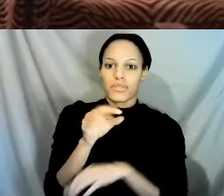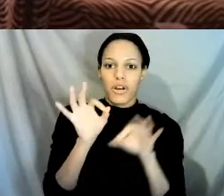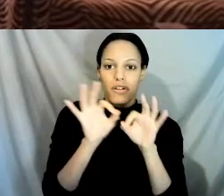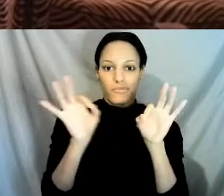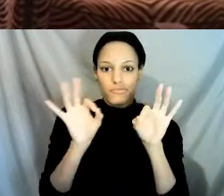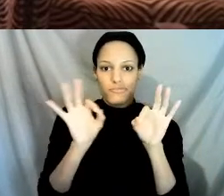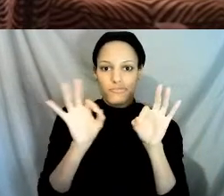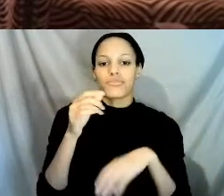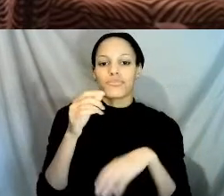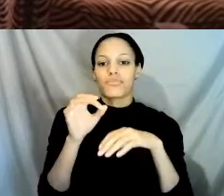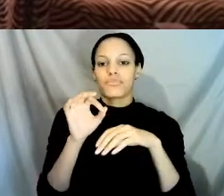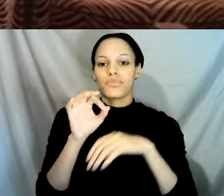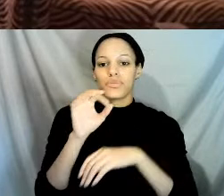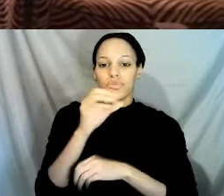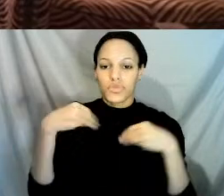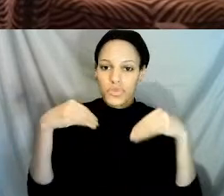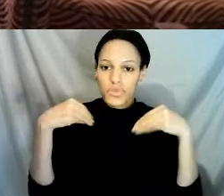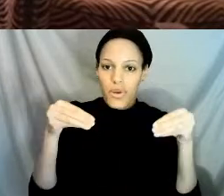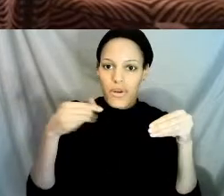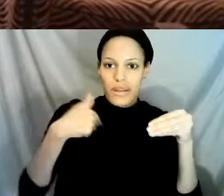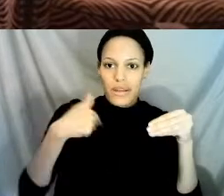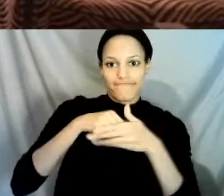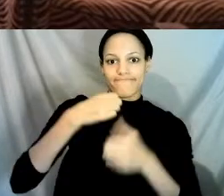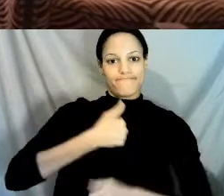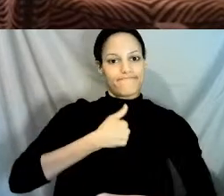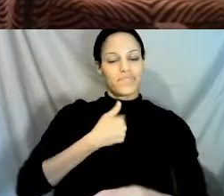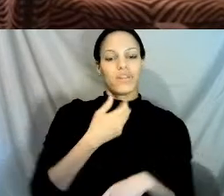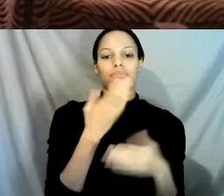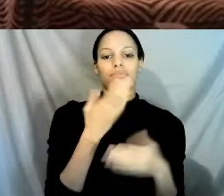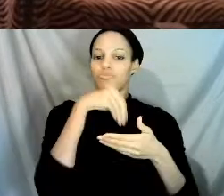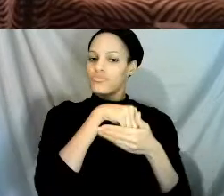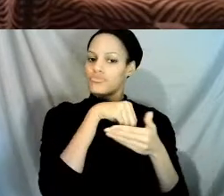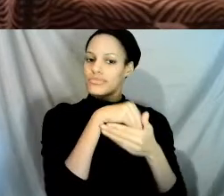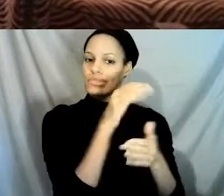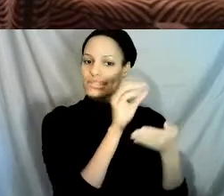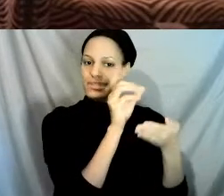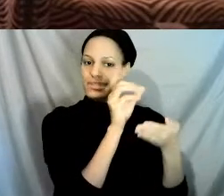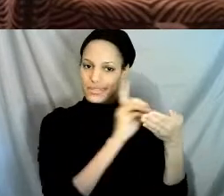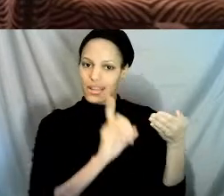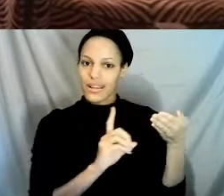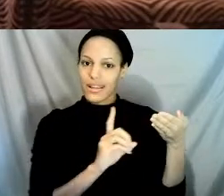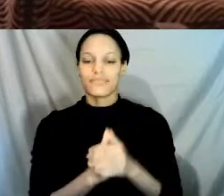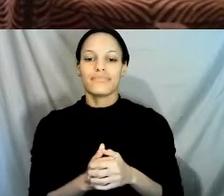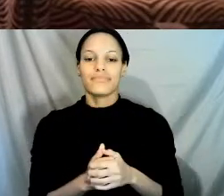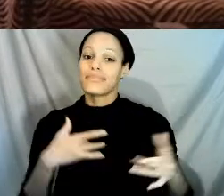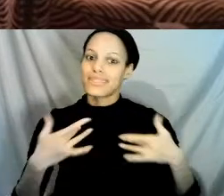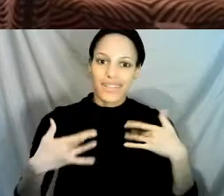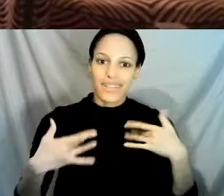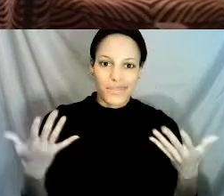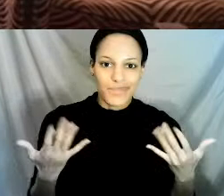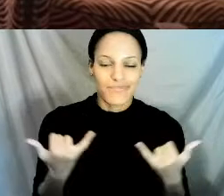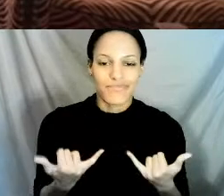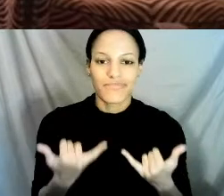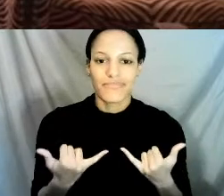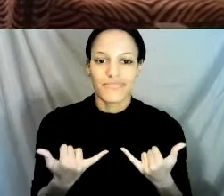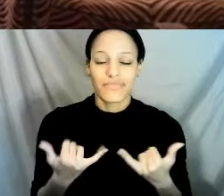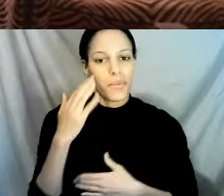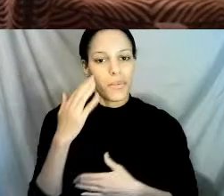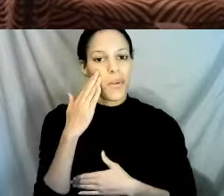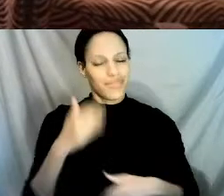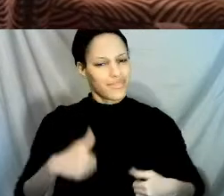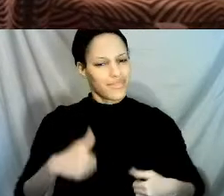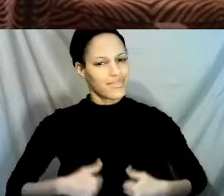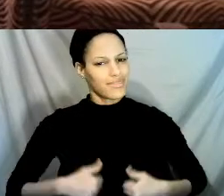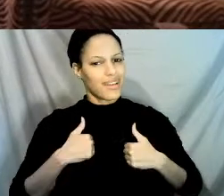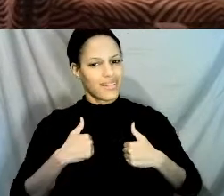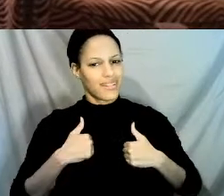I'm so excited to be here today. Life is like a box of chocolates.